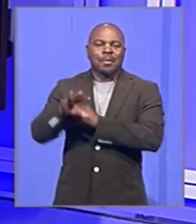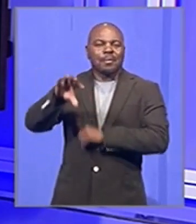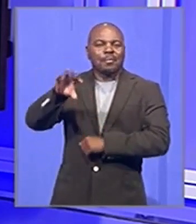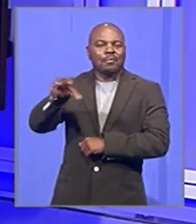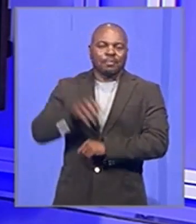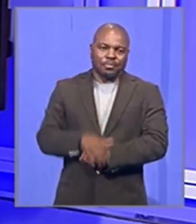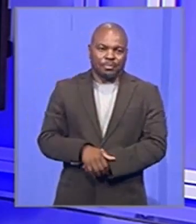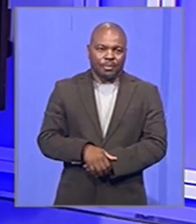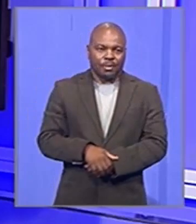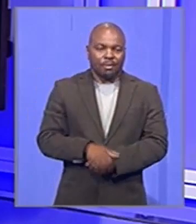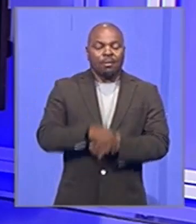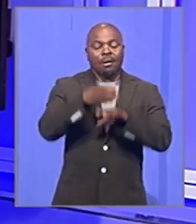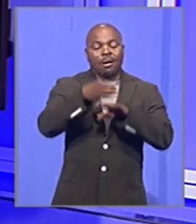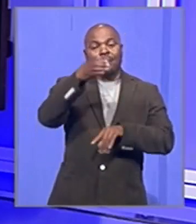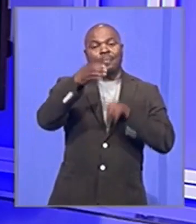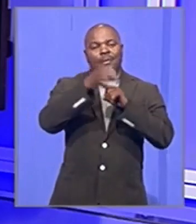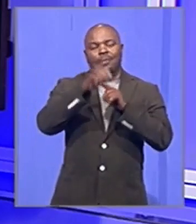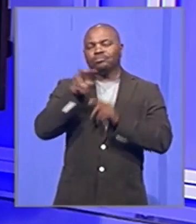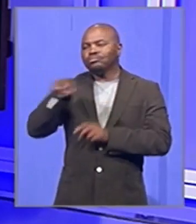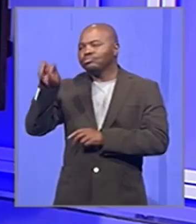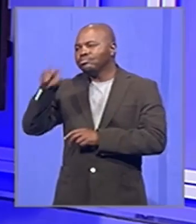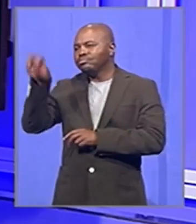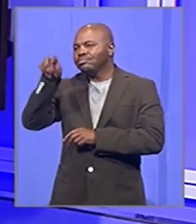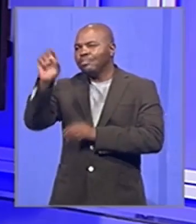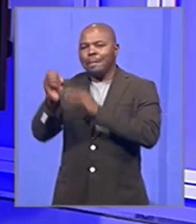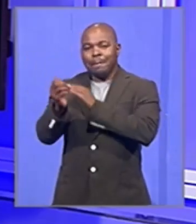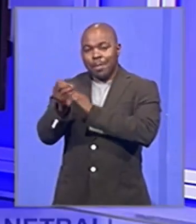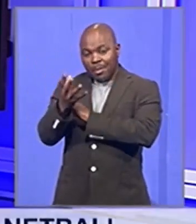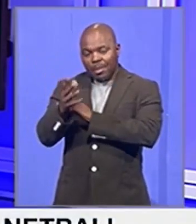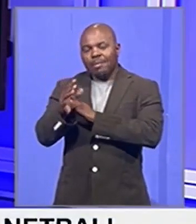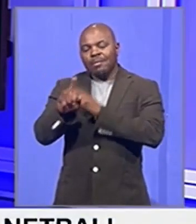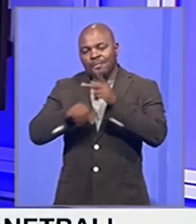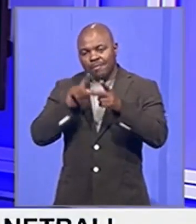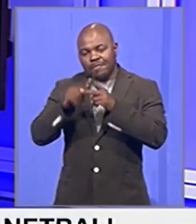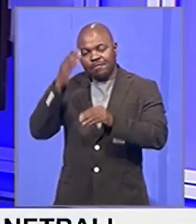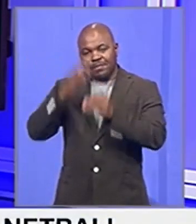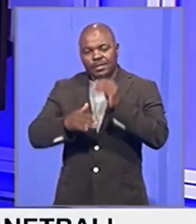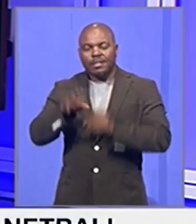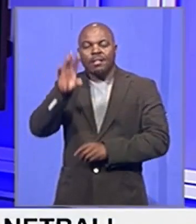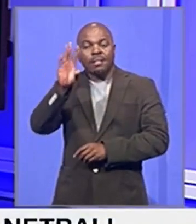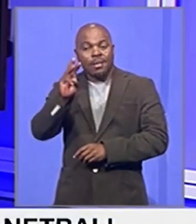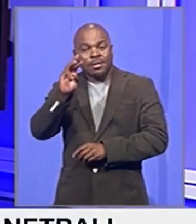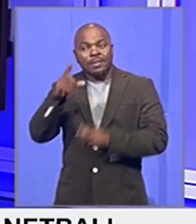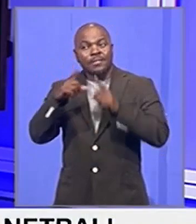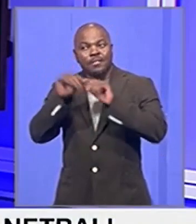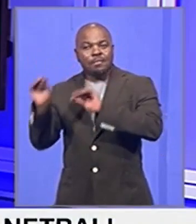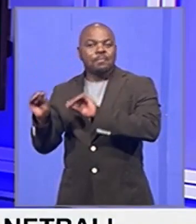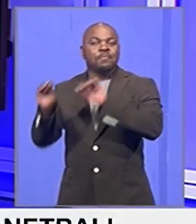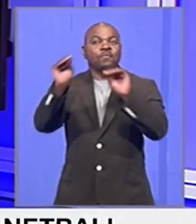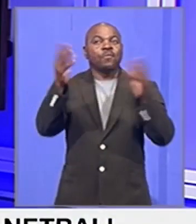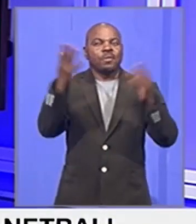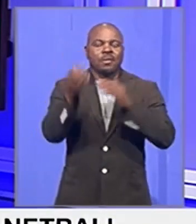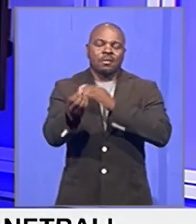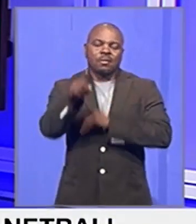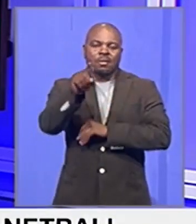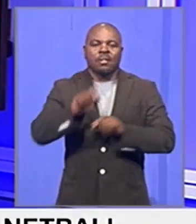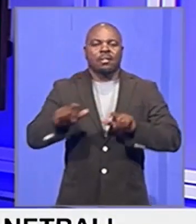Mpumalanga. Mohope o tlohaola le dibaka tse fapafapaneng ka hare ho province ho fihlela ka Labone mo o tlang ho fetela provinseng ya